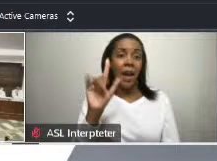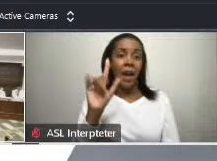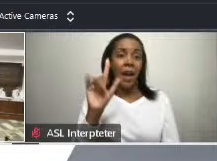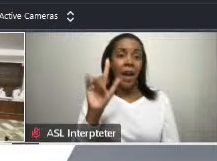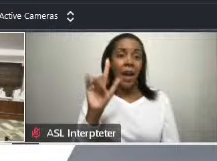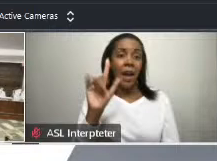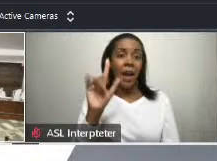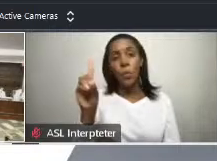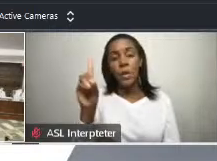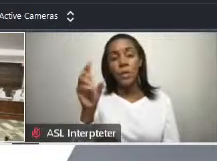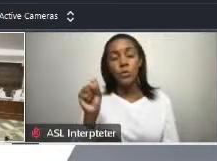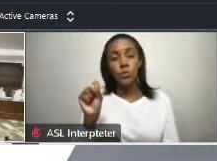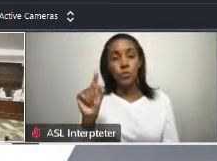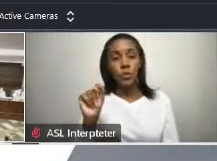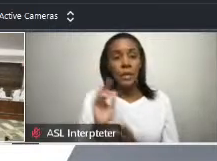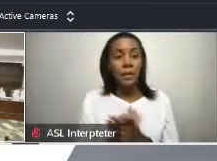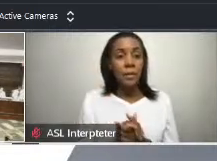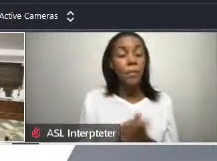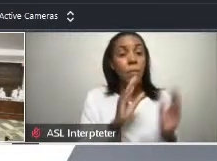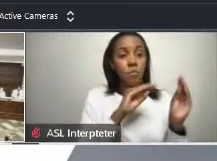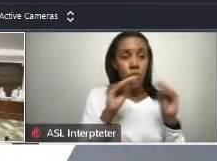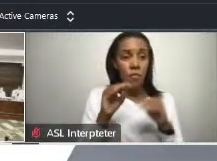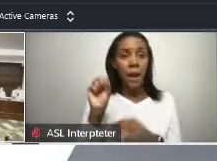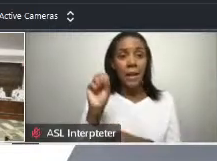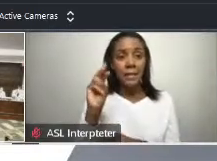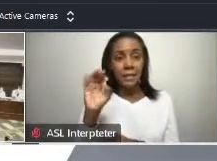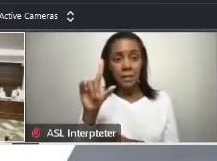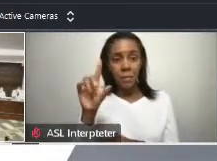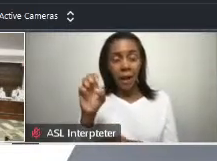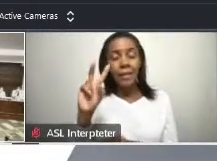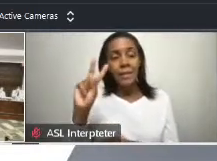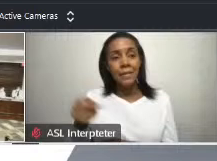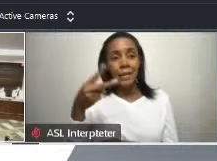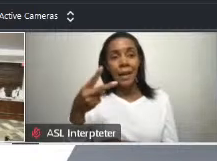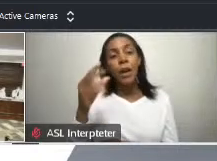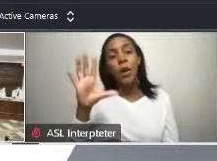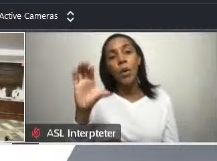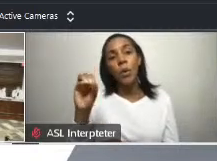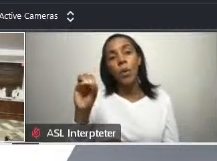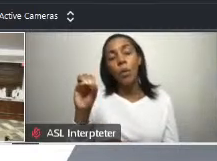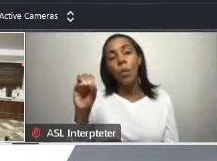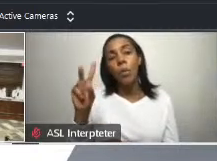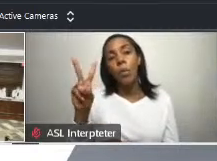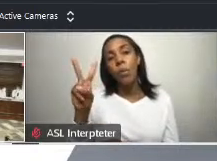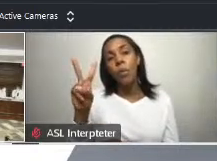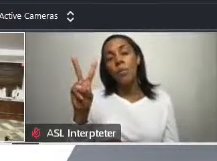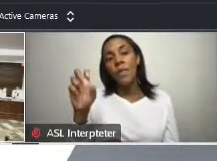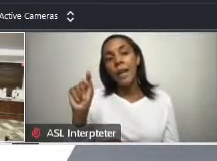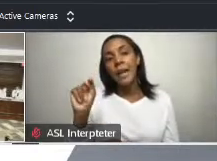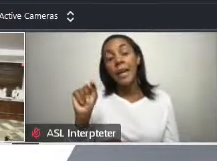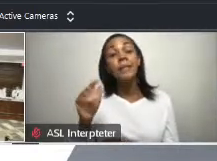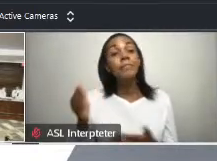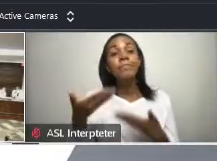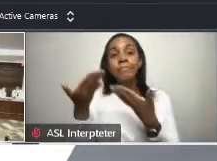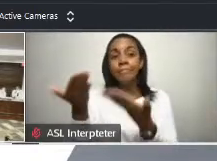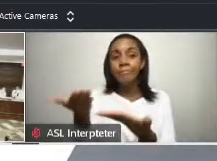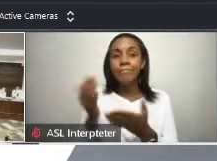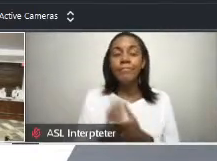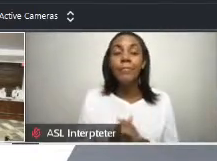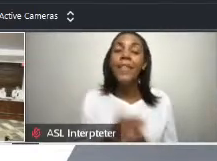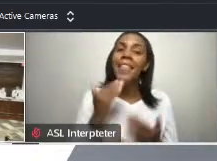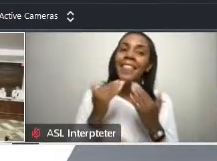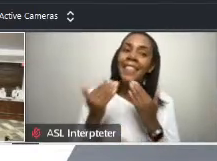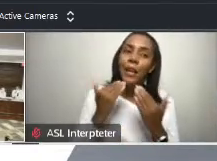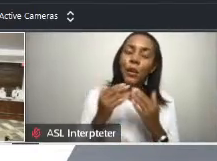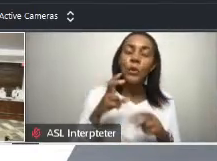and a second for this item? Sorry. Moved by Smiley, seconded by Colvett. Mr. Administrator, you have the floor. Thank you,